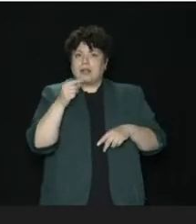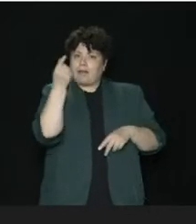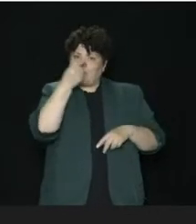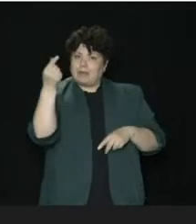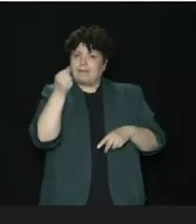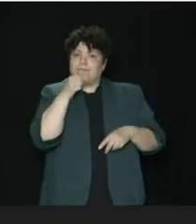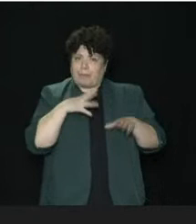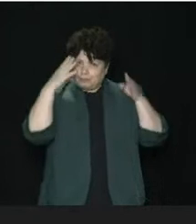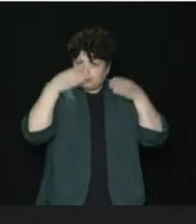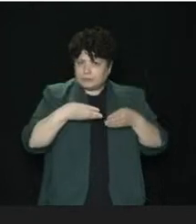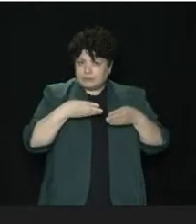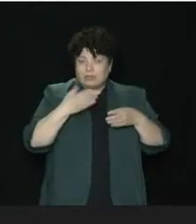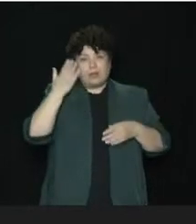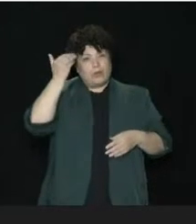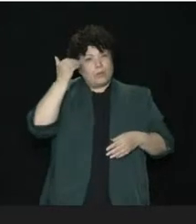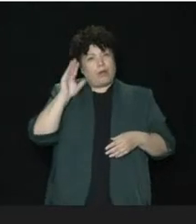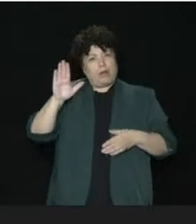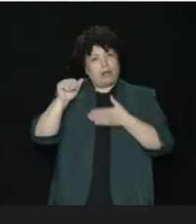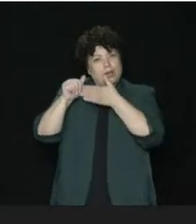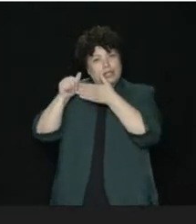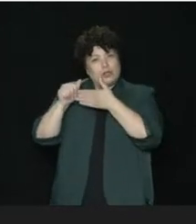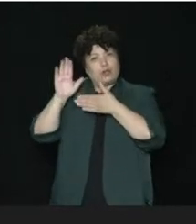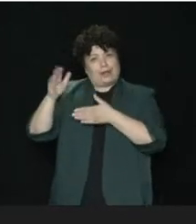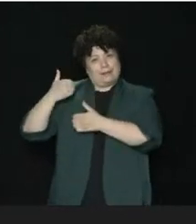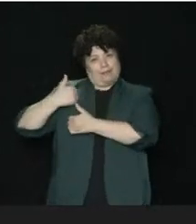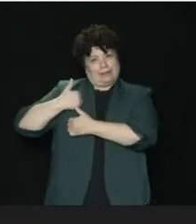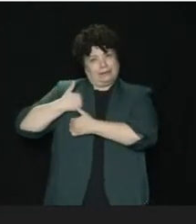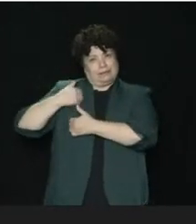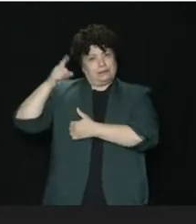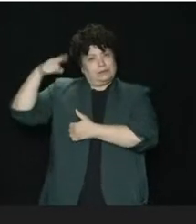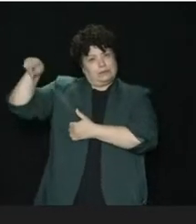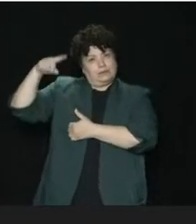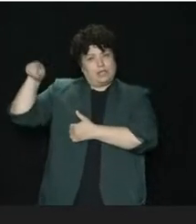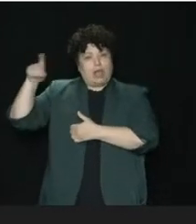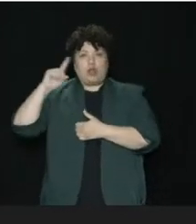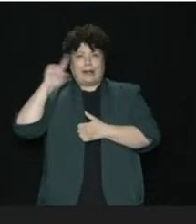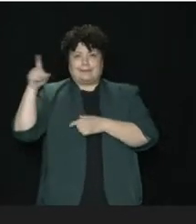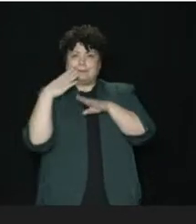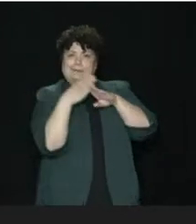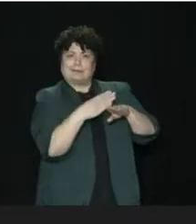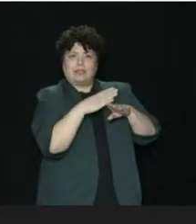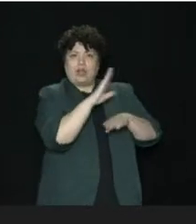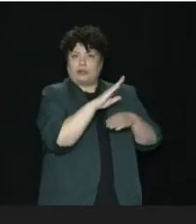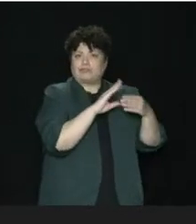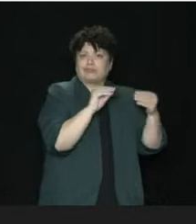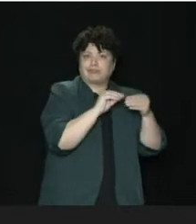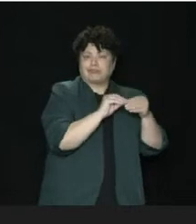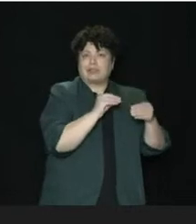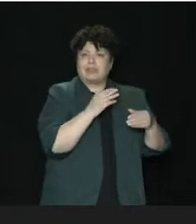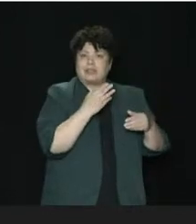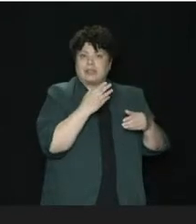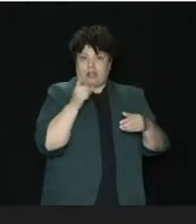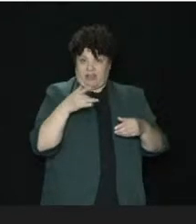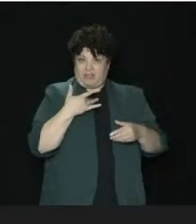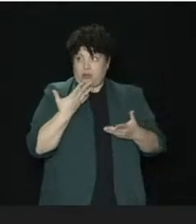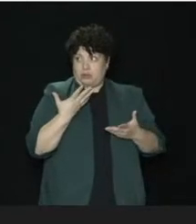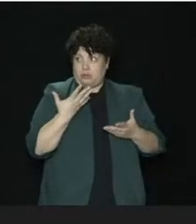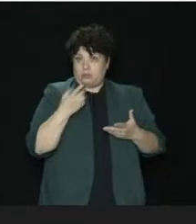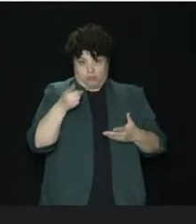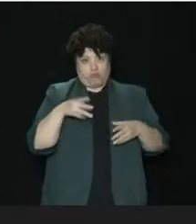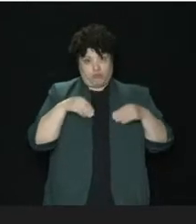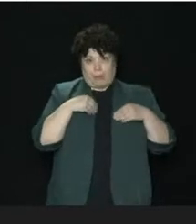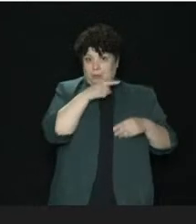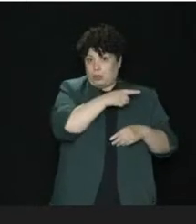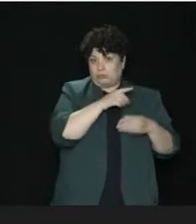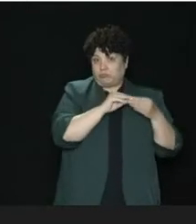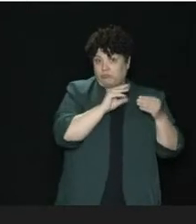at the National Defense Committee are trying to prevent her from testifying? And would you be okay with her testifying?